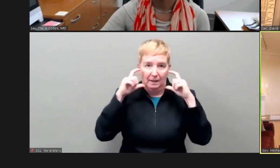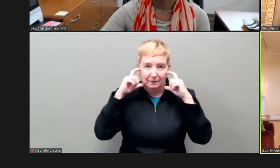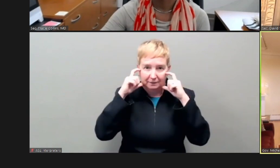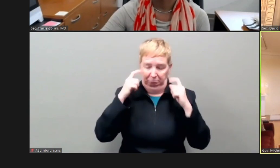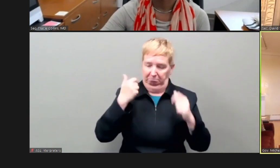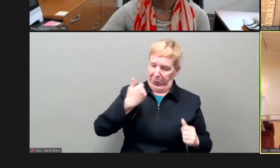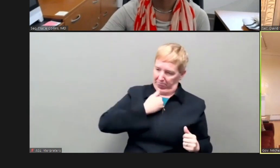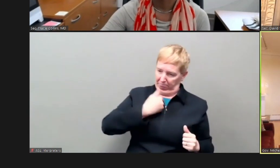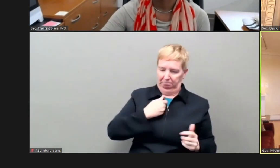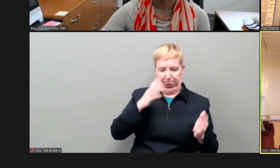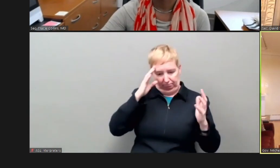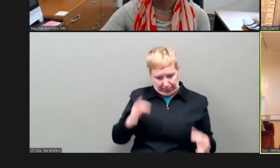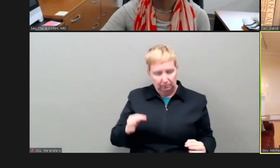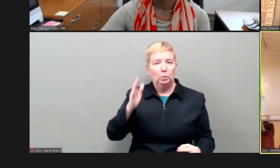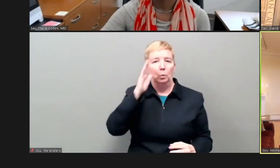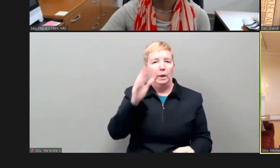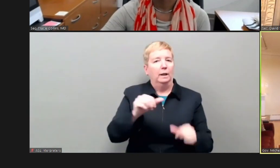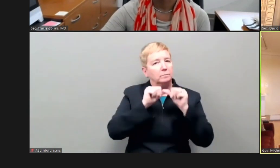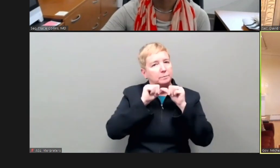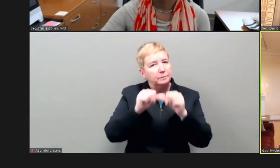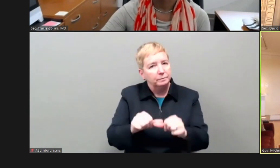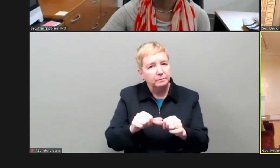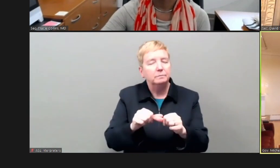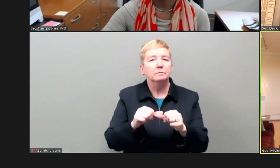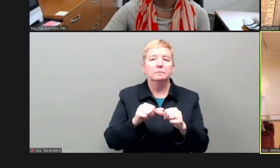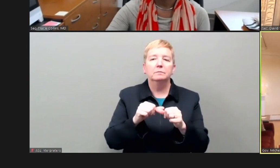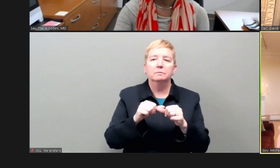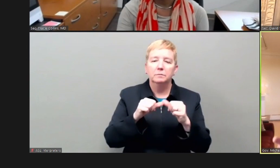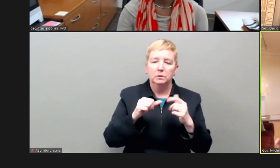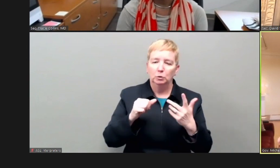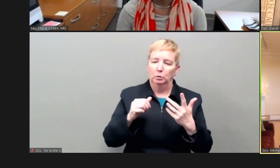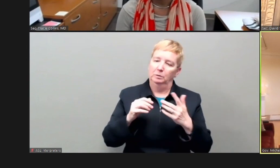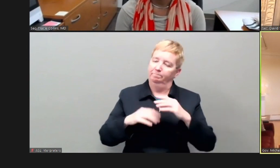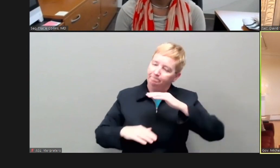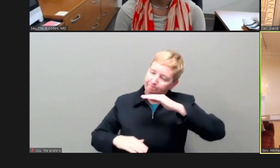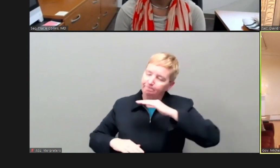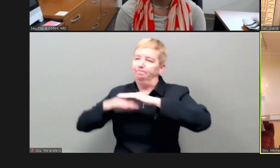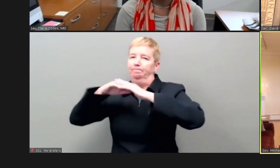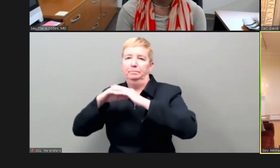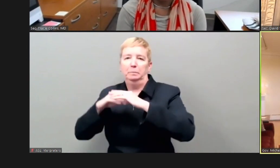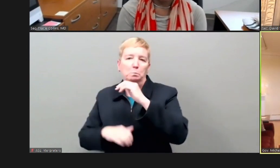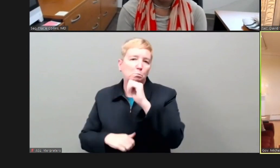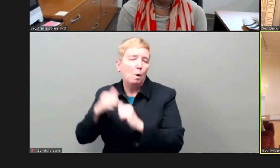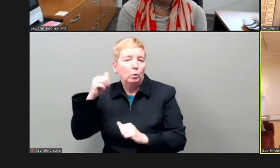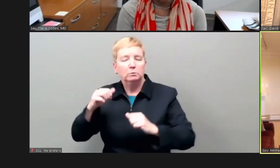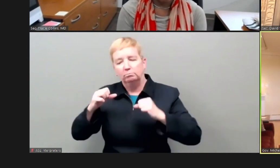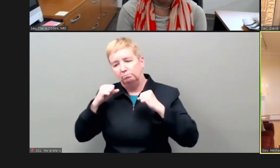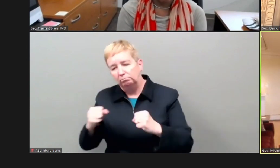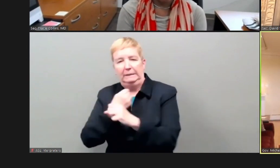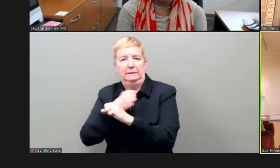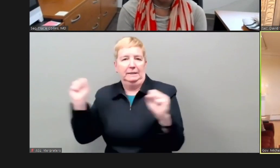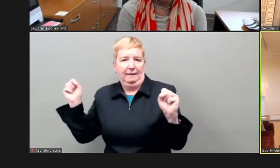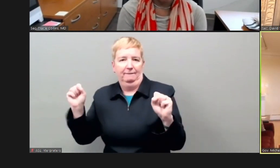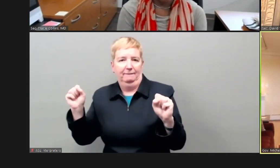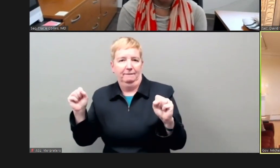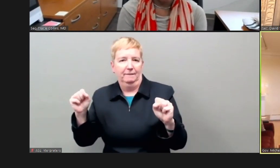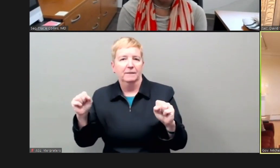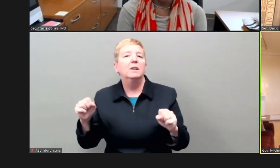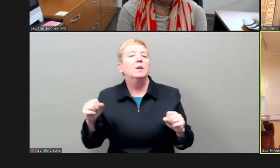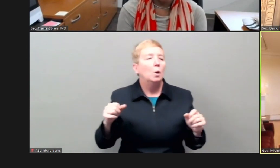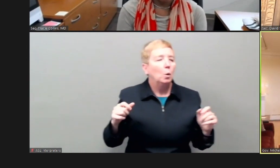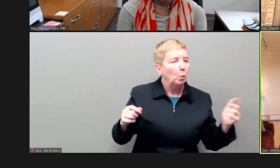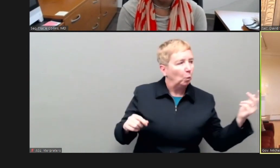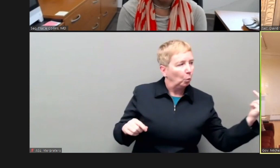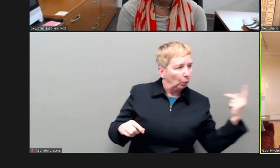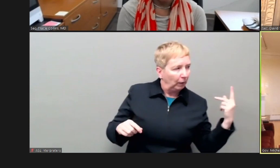going to continue to participate in the highest level of public health practices. You're going to hear us continue